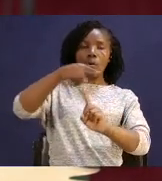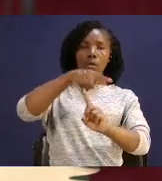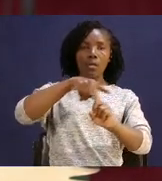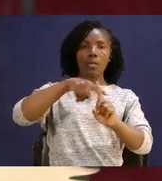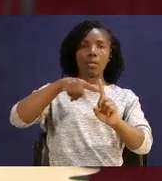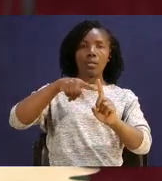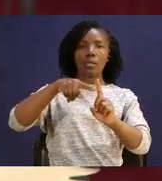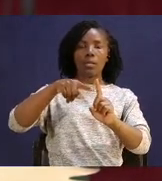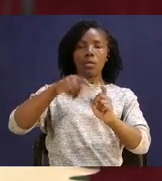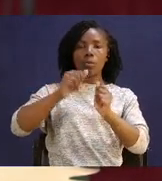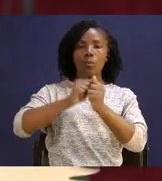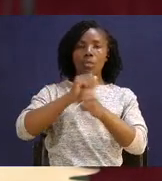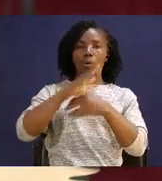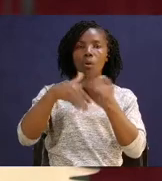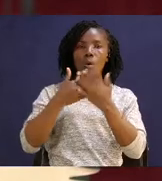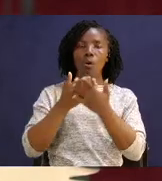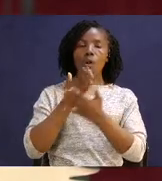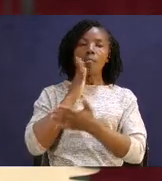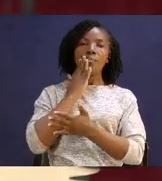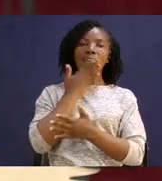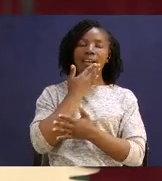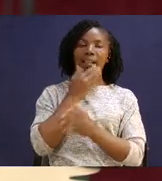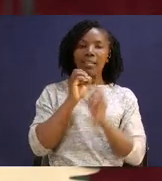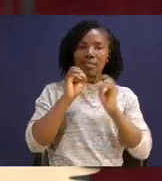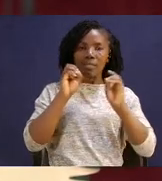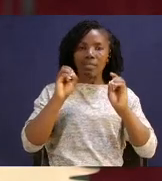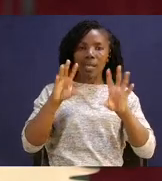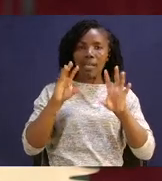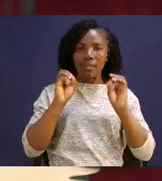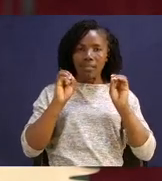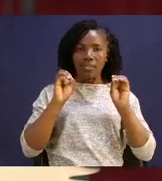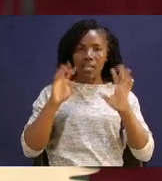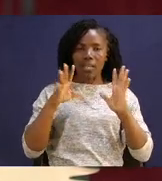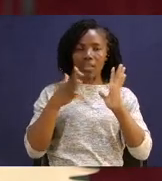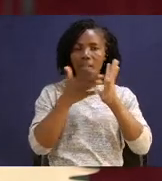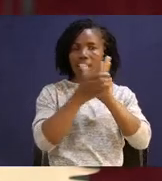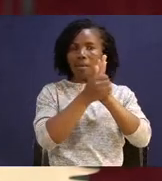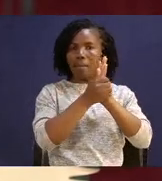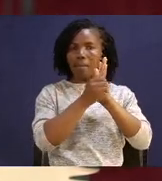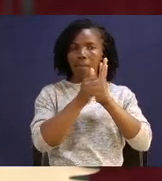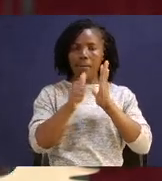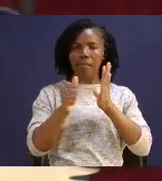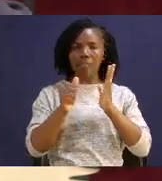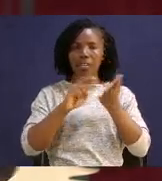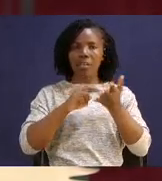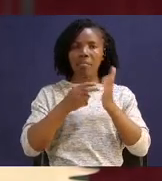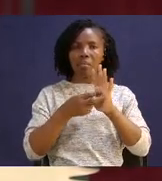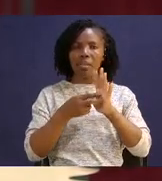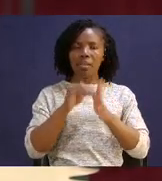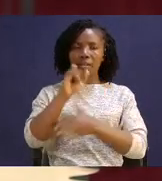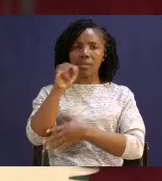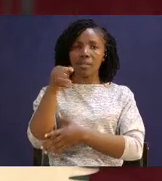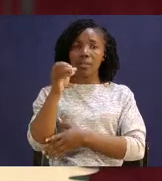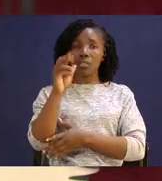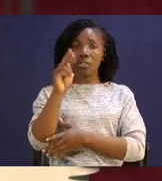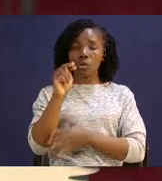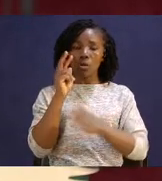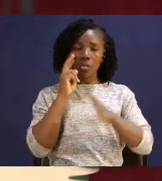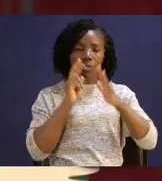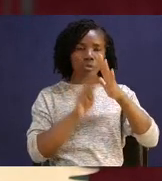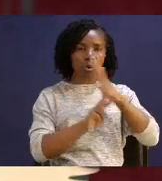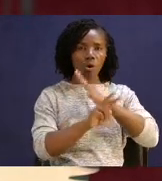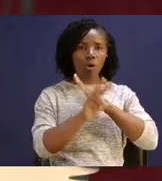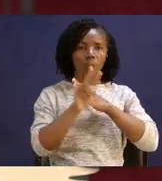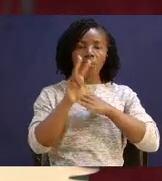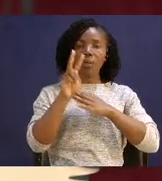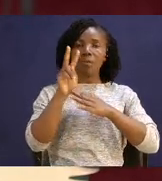colors glittering, perfect. In other words, he's just seeing abundance. Abundance